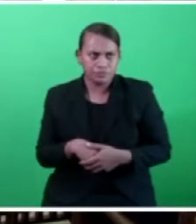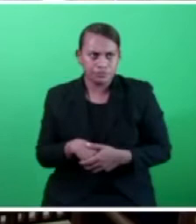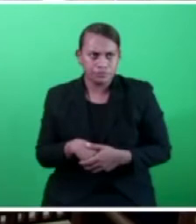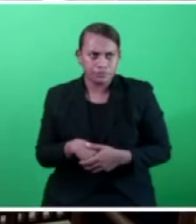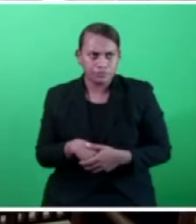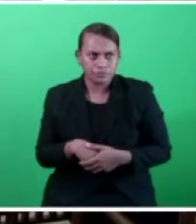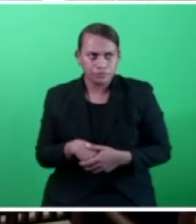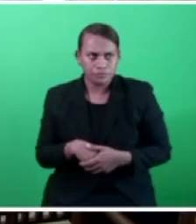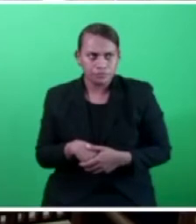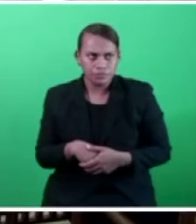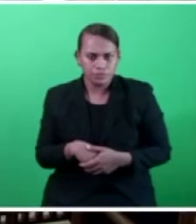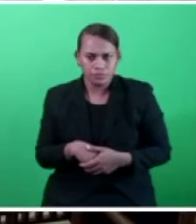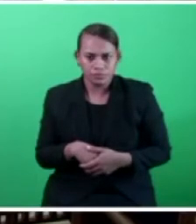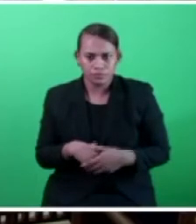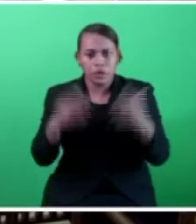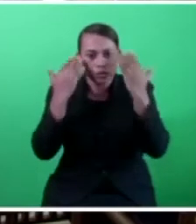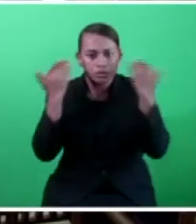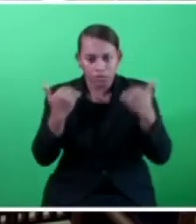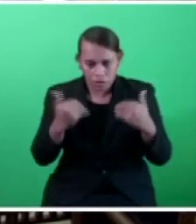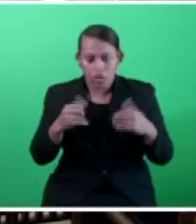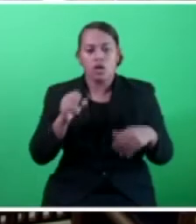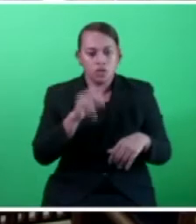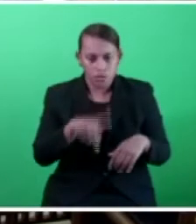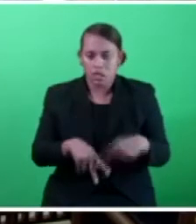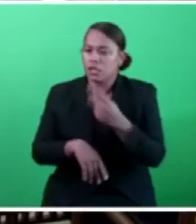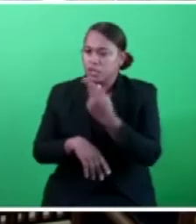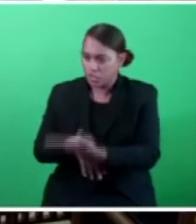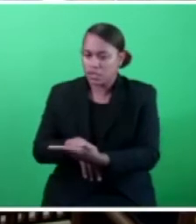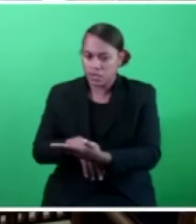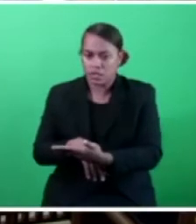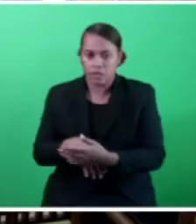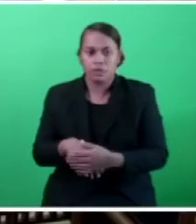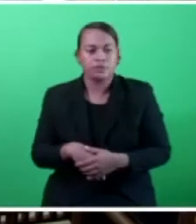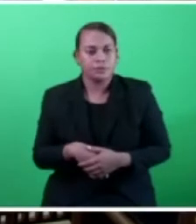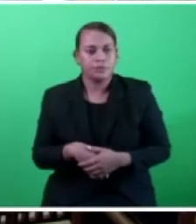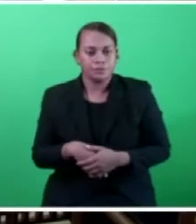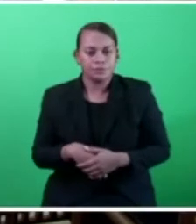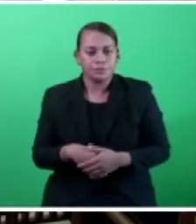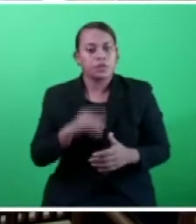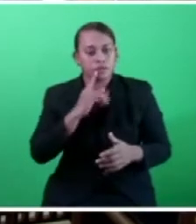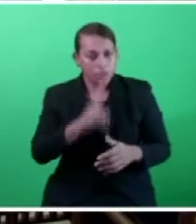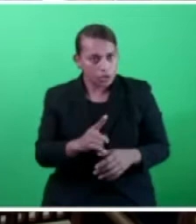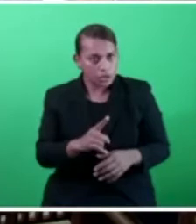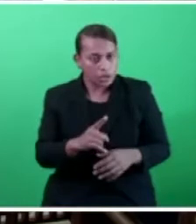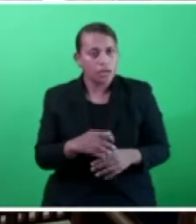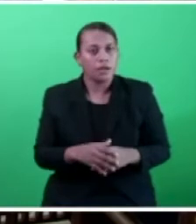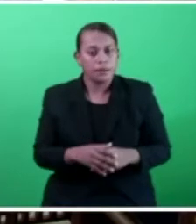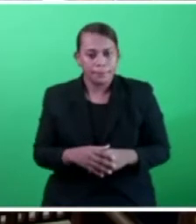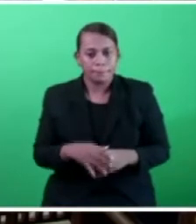You made your point of order. Honourable Minister.